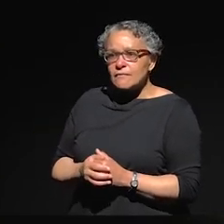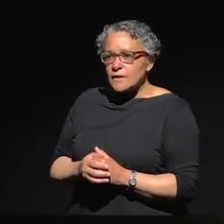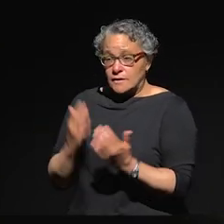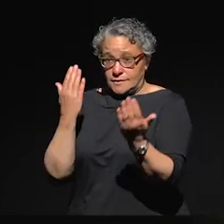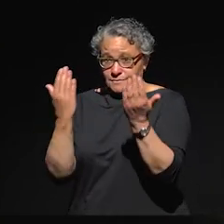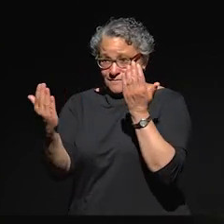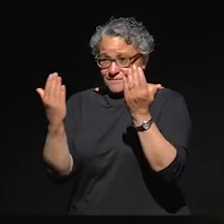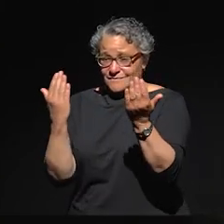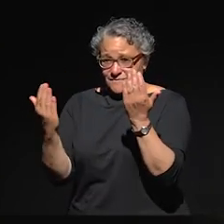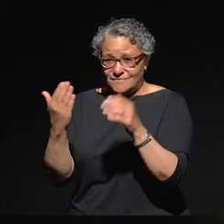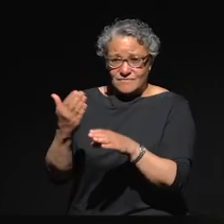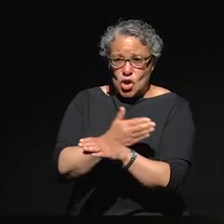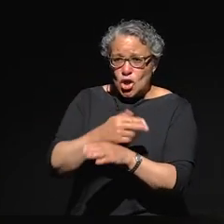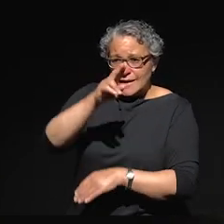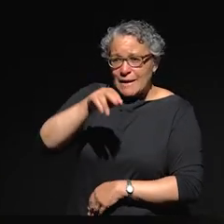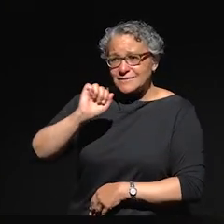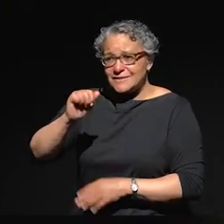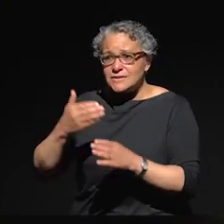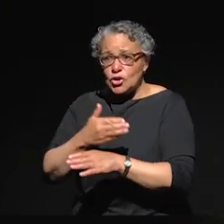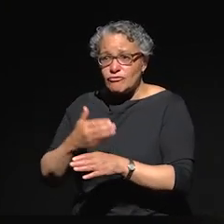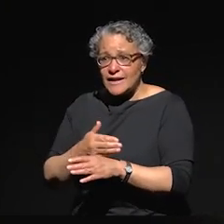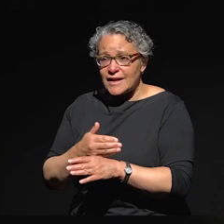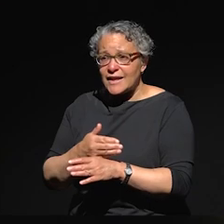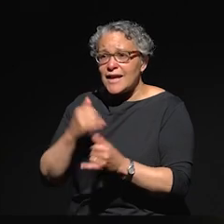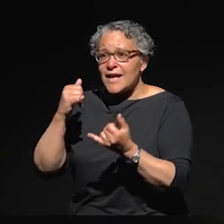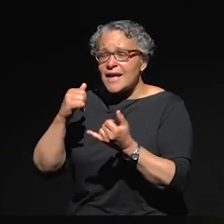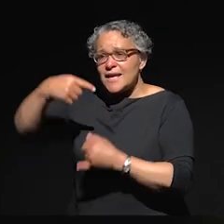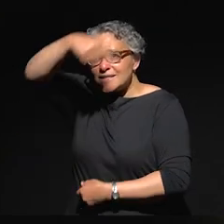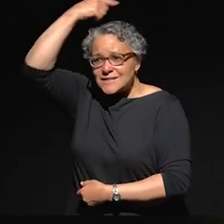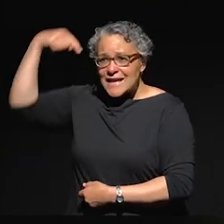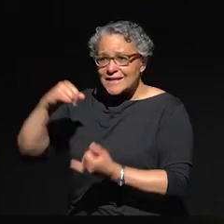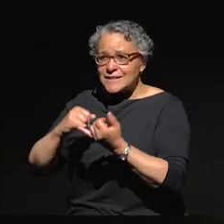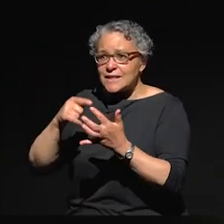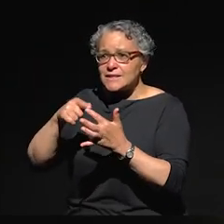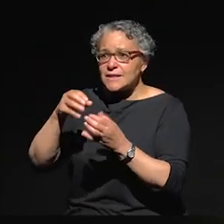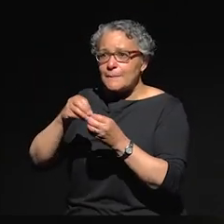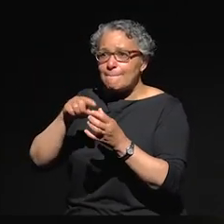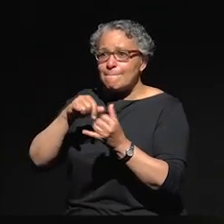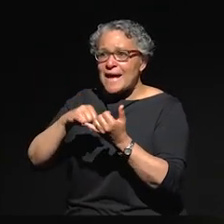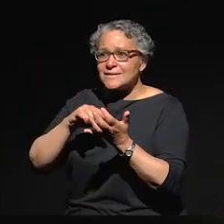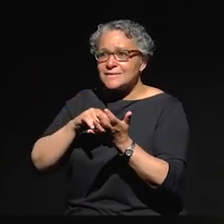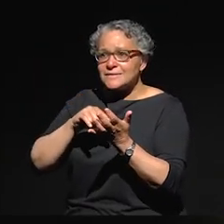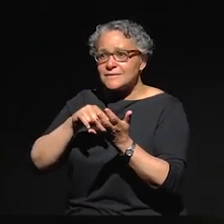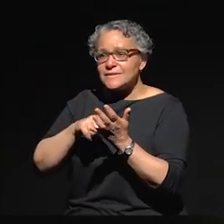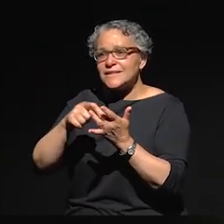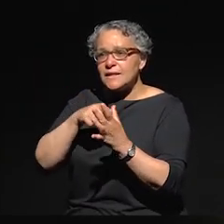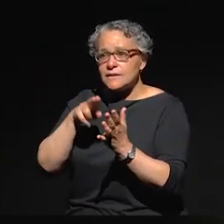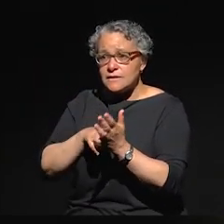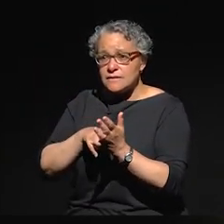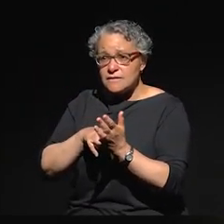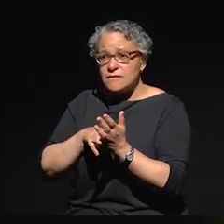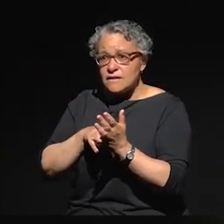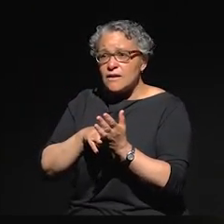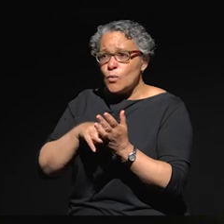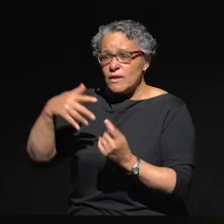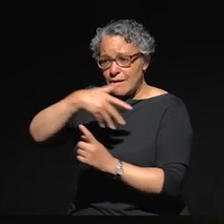painting, also from very early in his career, of Saint Sebastian, set against a beautiful atmospheric landscape, one of the most beautiful